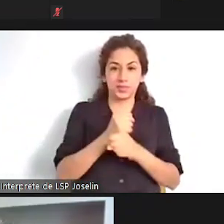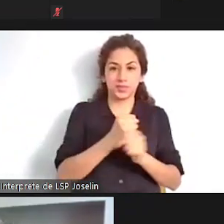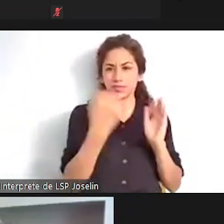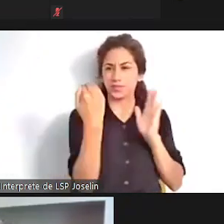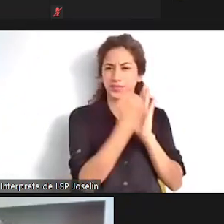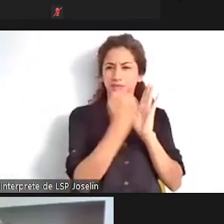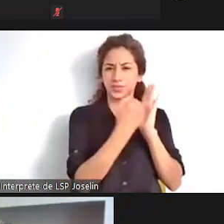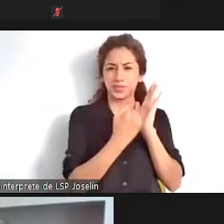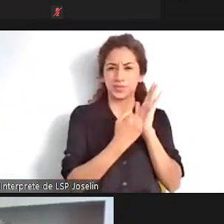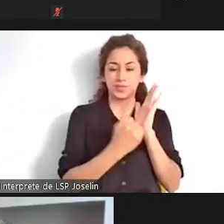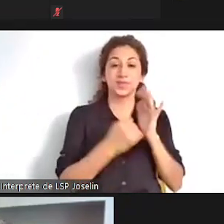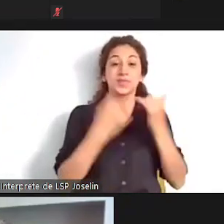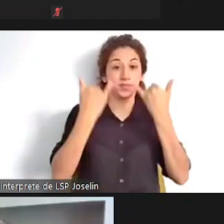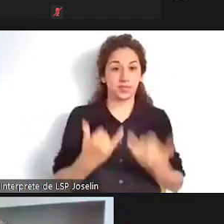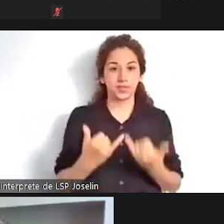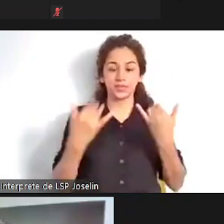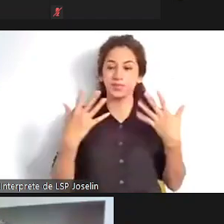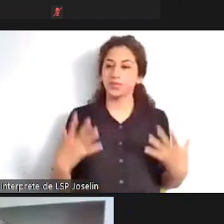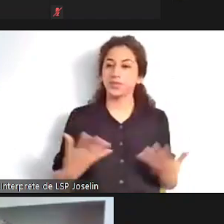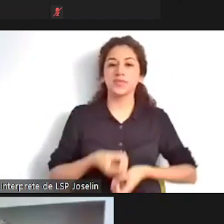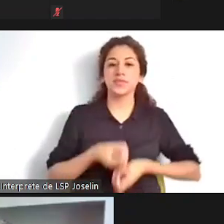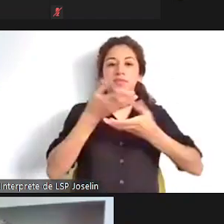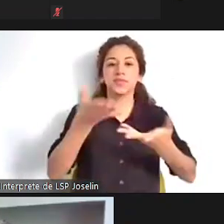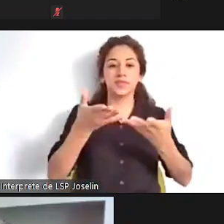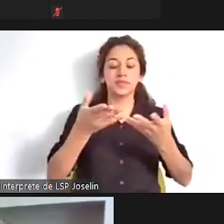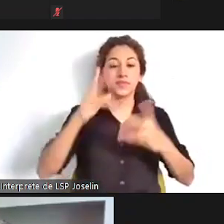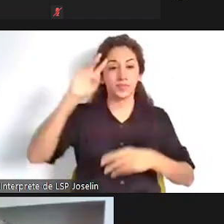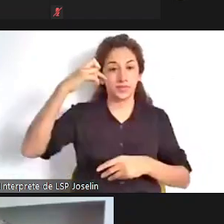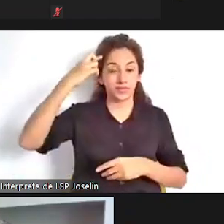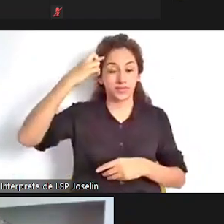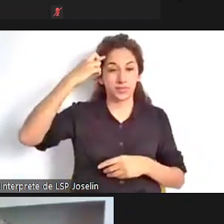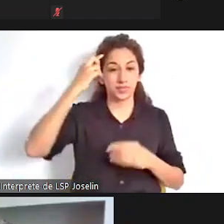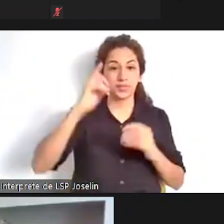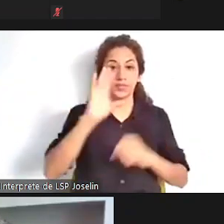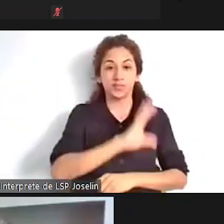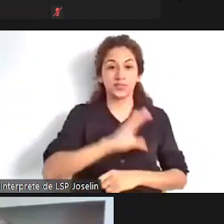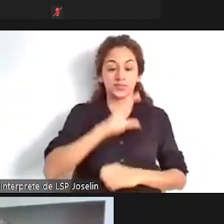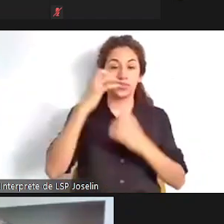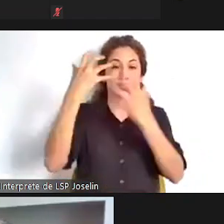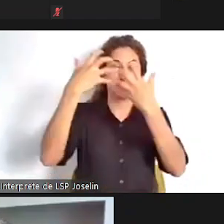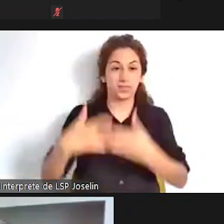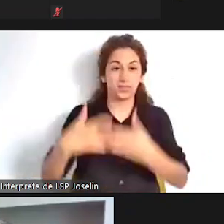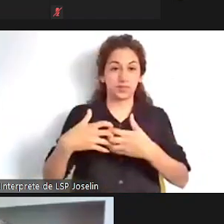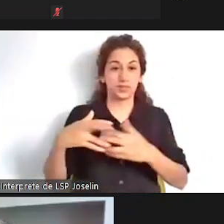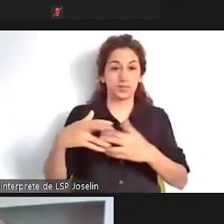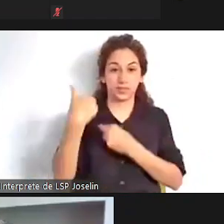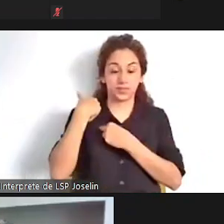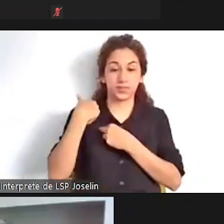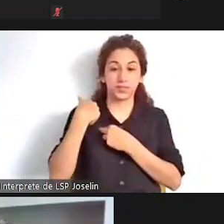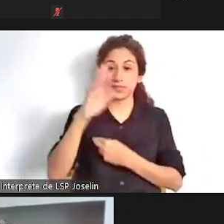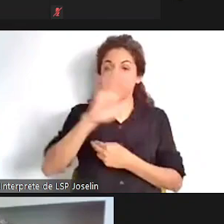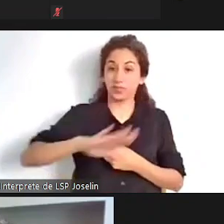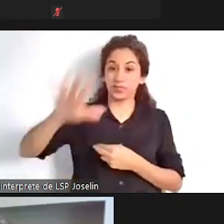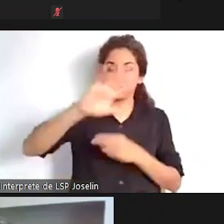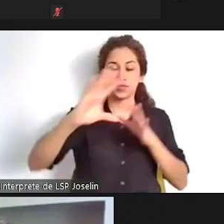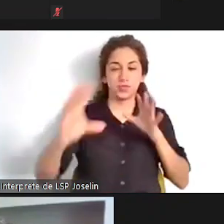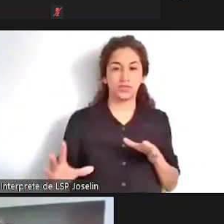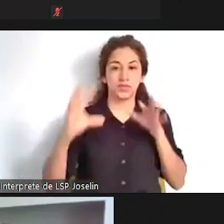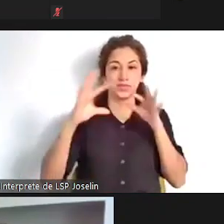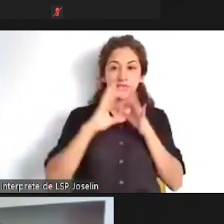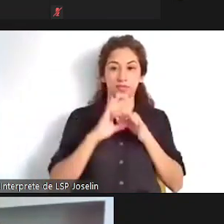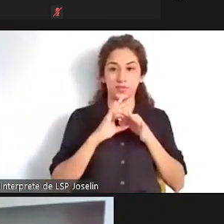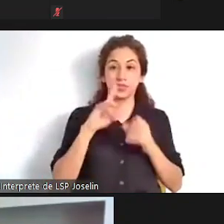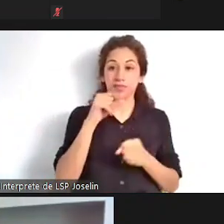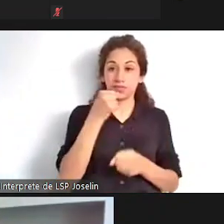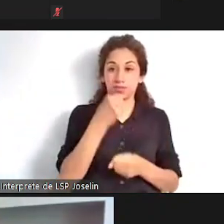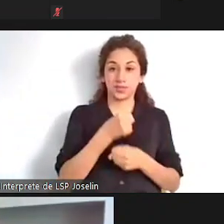agenda coming in guiding principles that has now put together all the coherence policies of responsible business